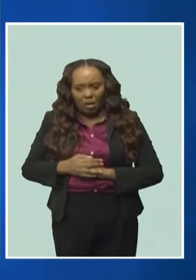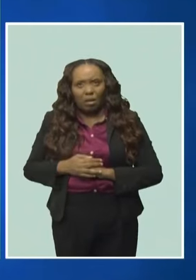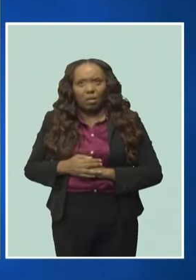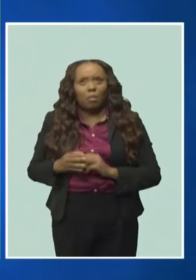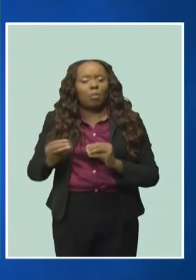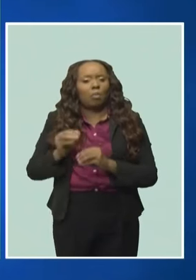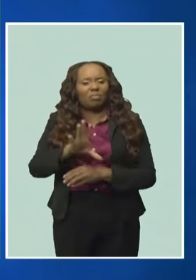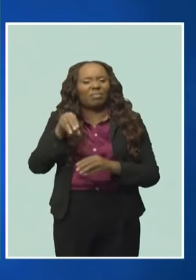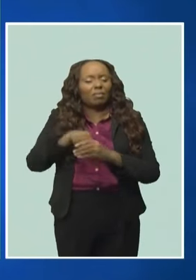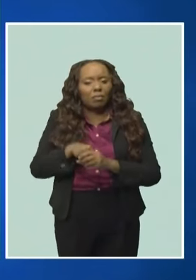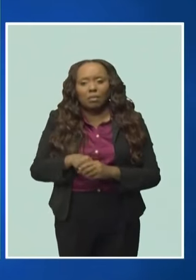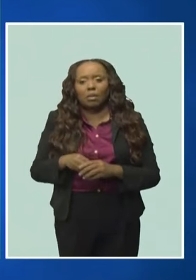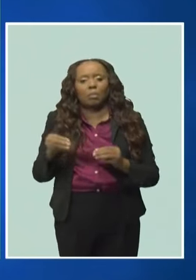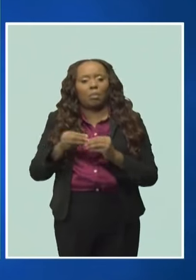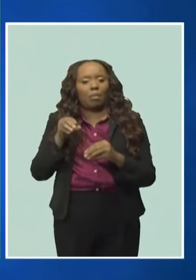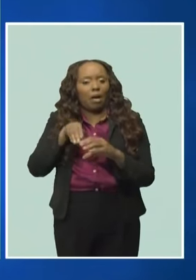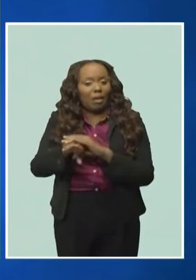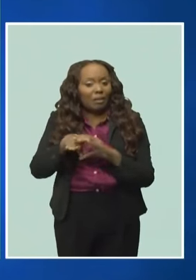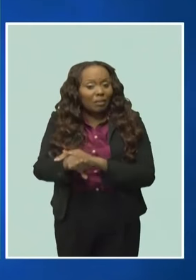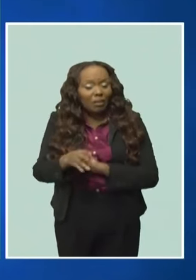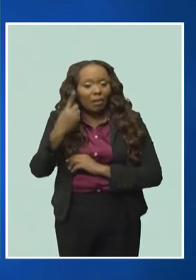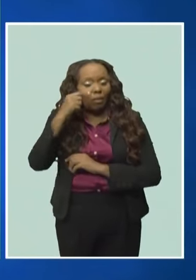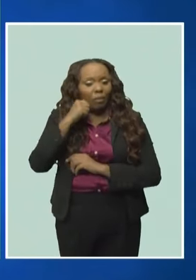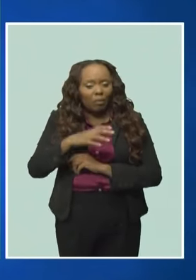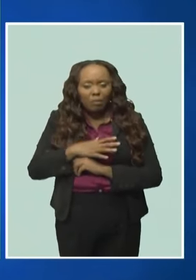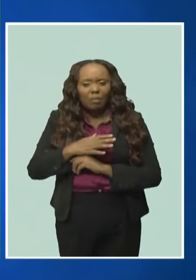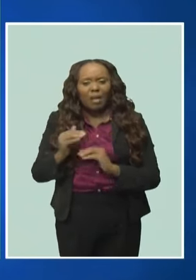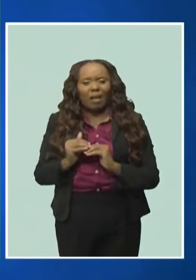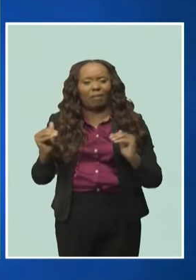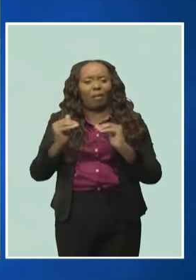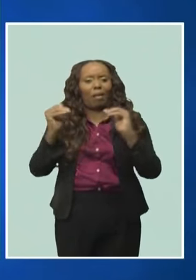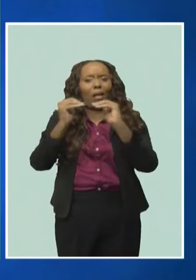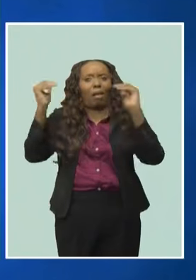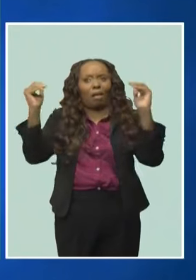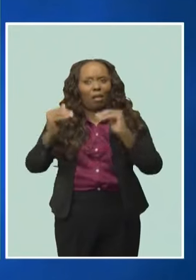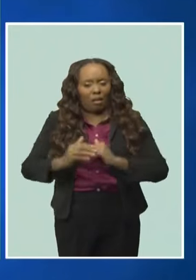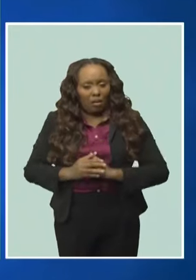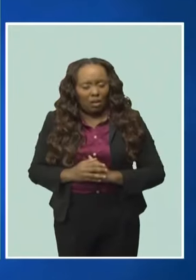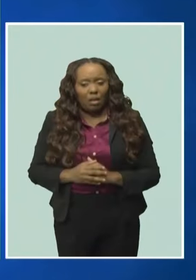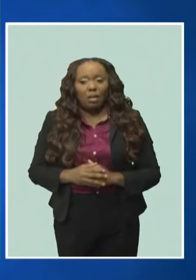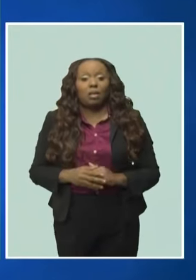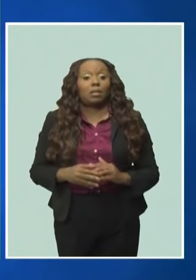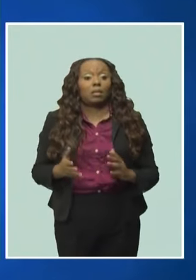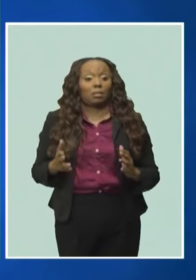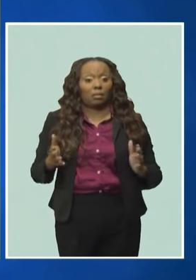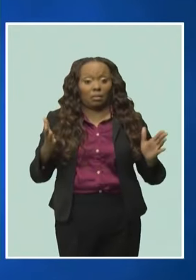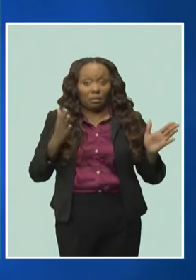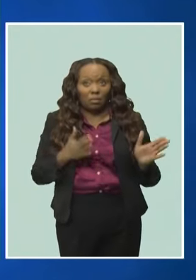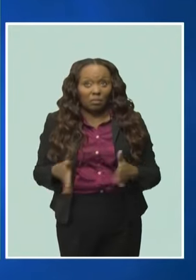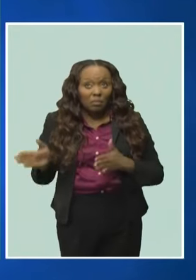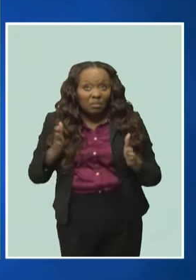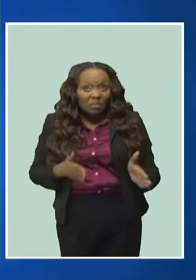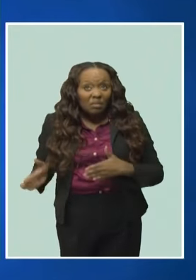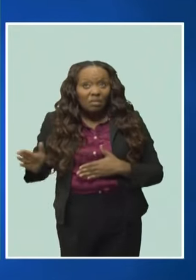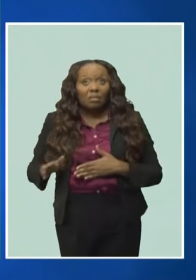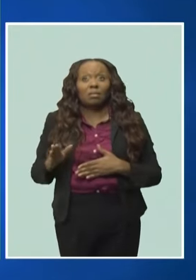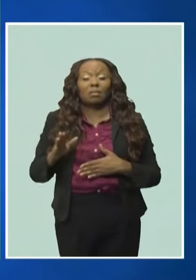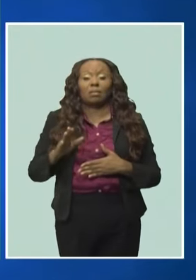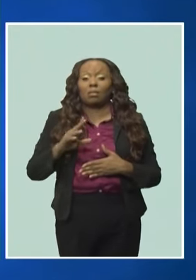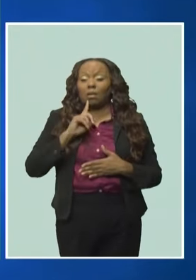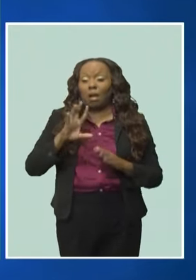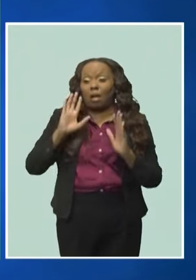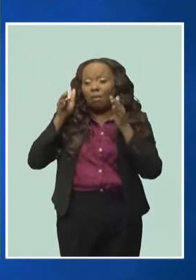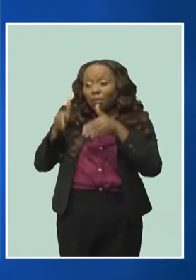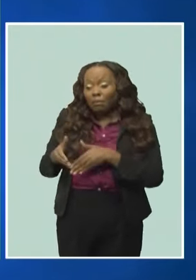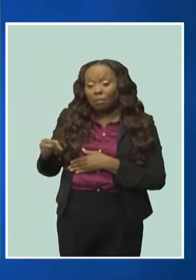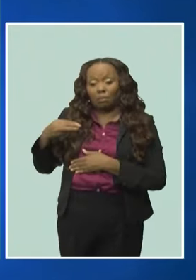greater inclusion and access for women at all levels? She said the strategic mandate of the chamber is member-focused,